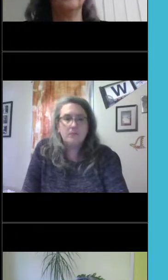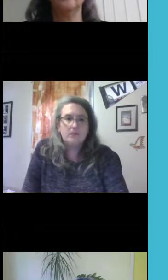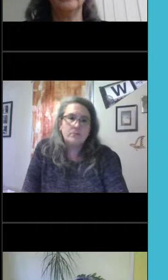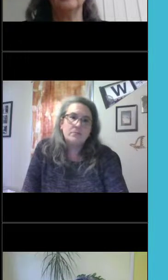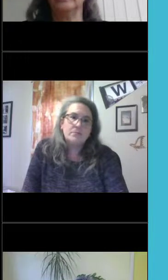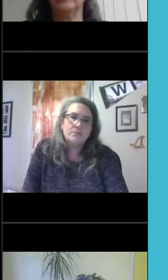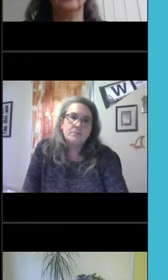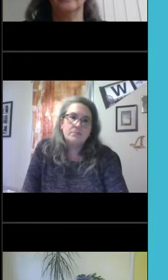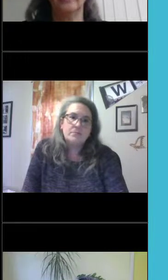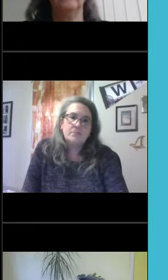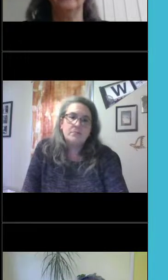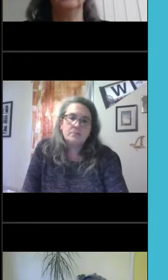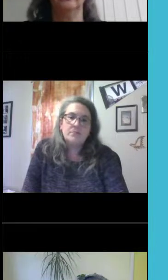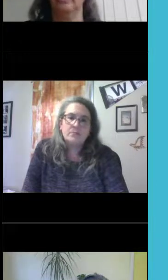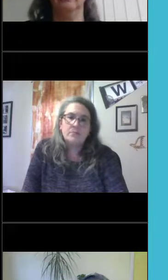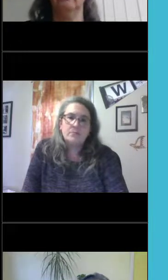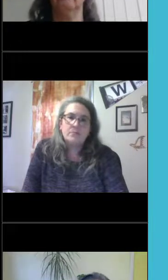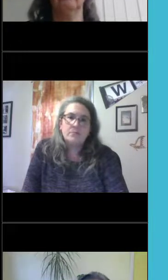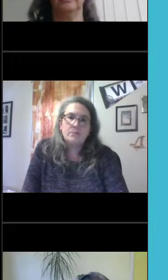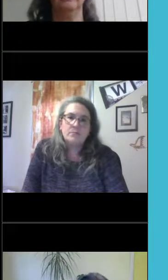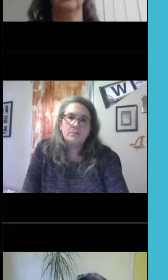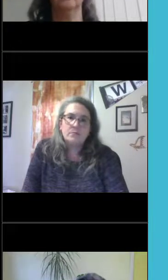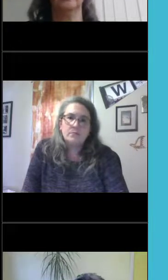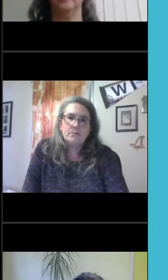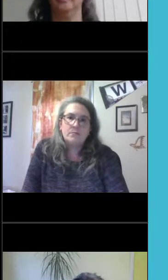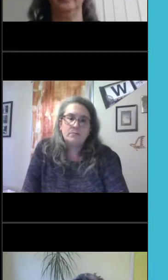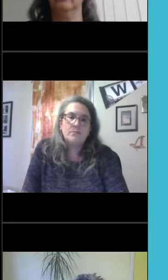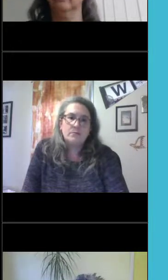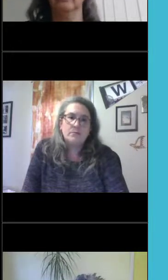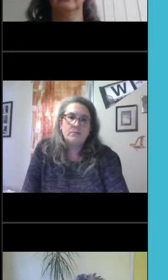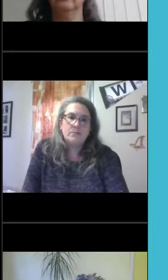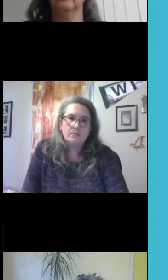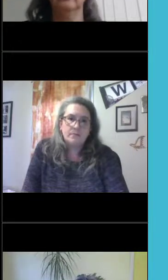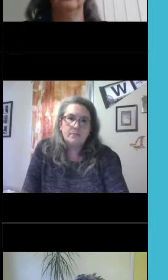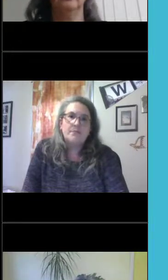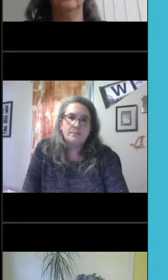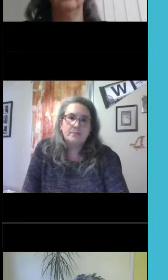just giving them that space where they feel like they can say what's happened,